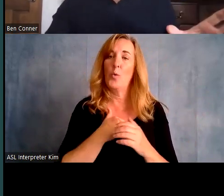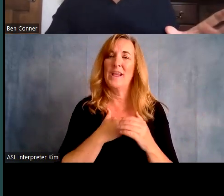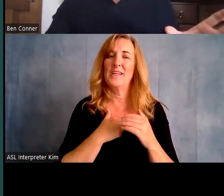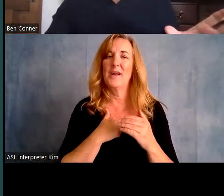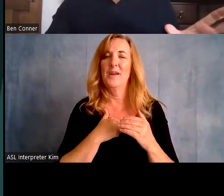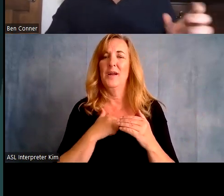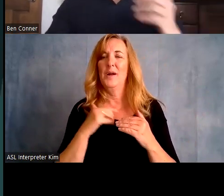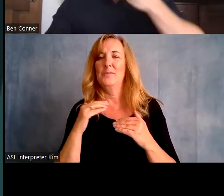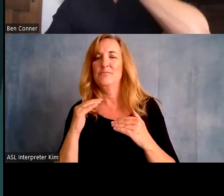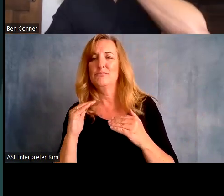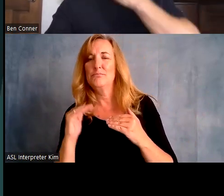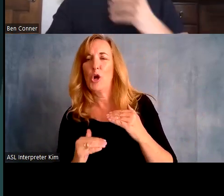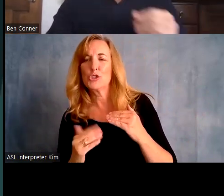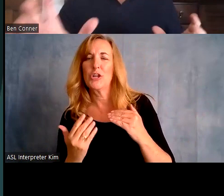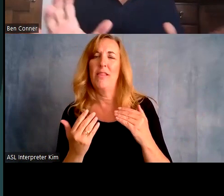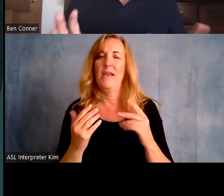people.